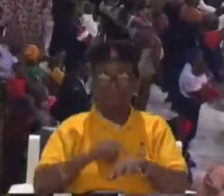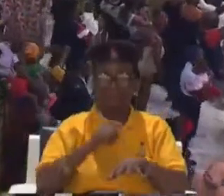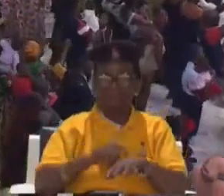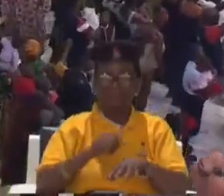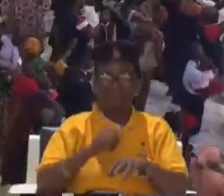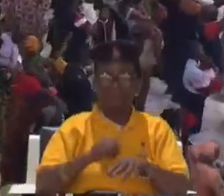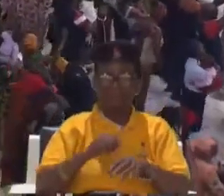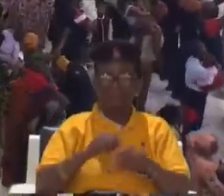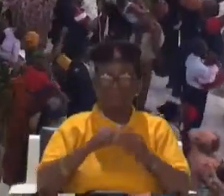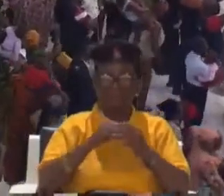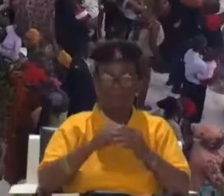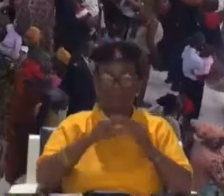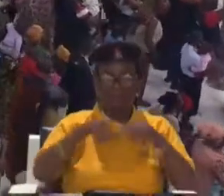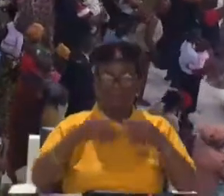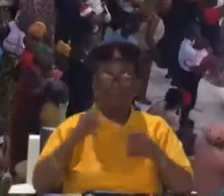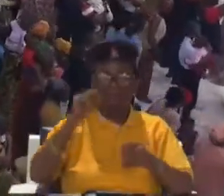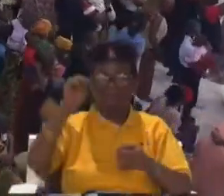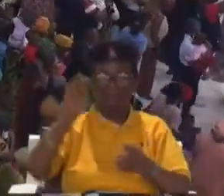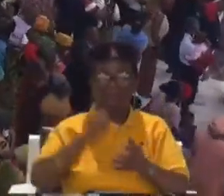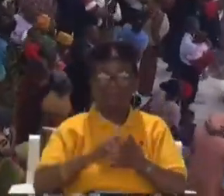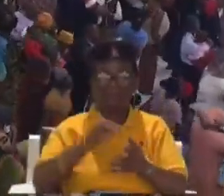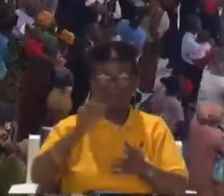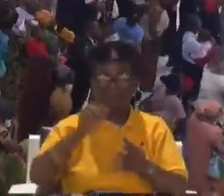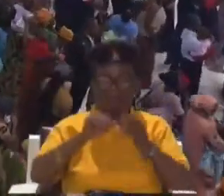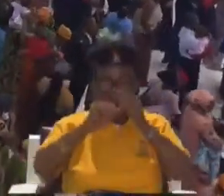for worship him, and just if you